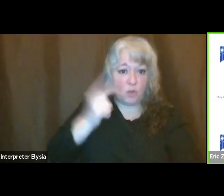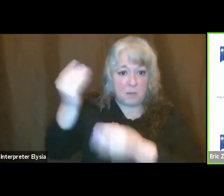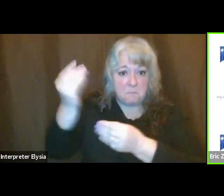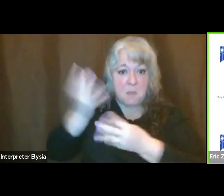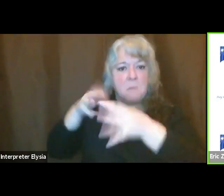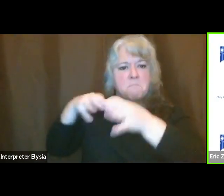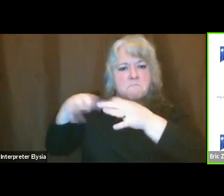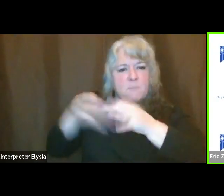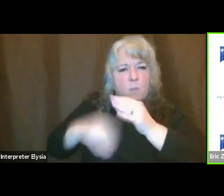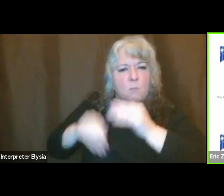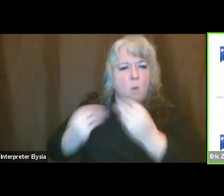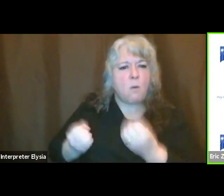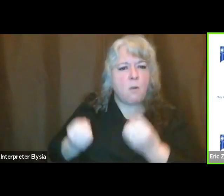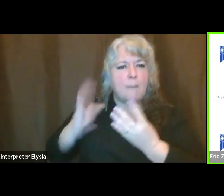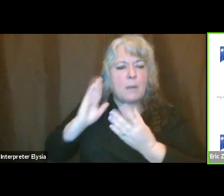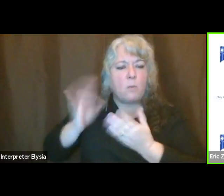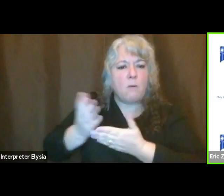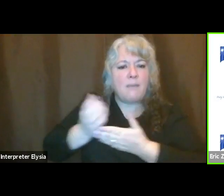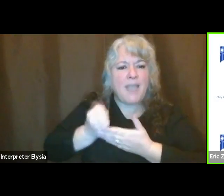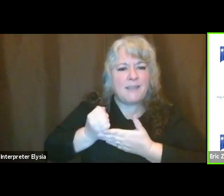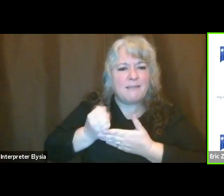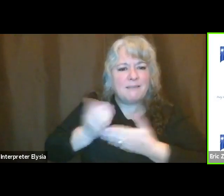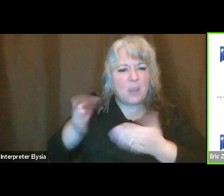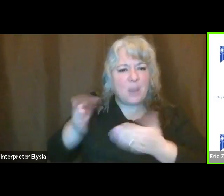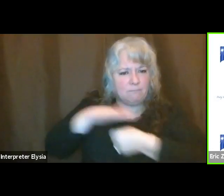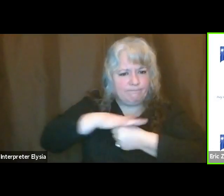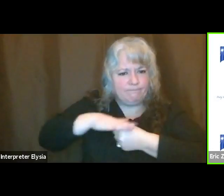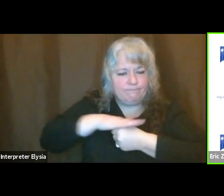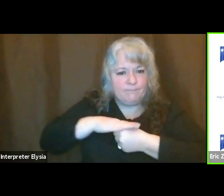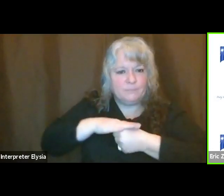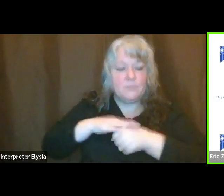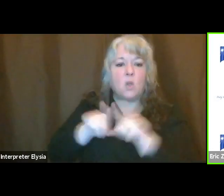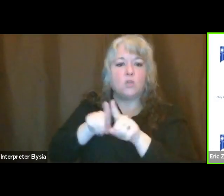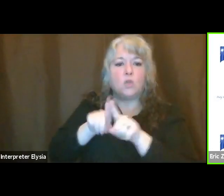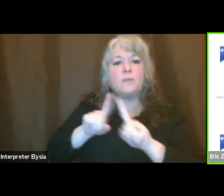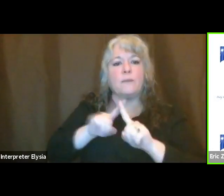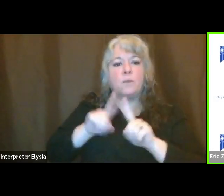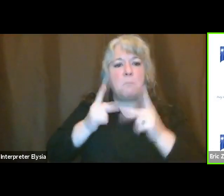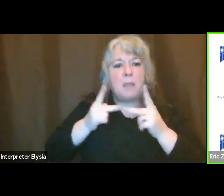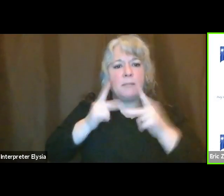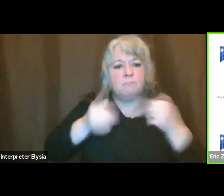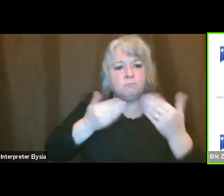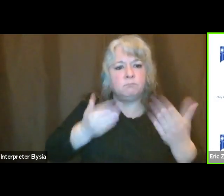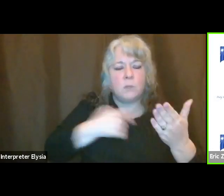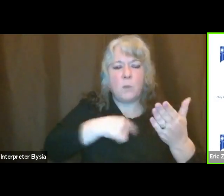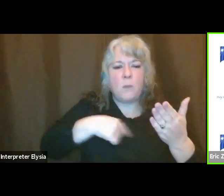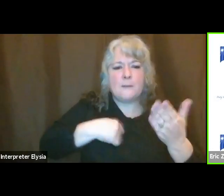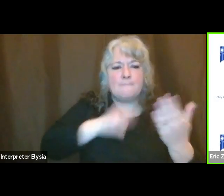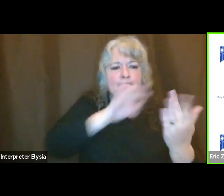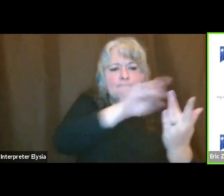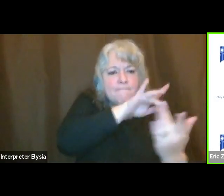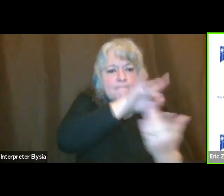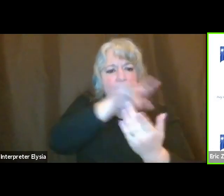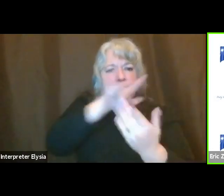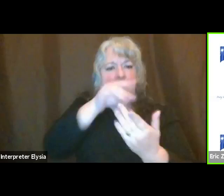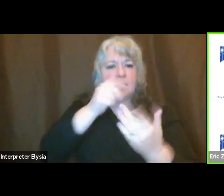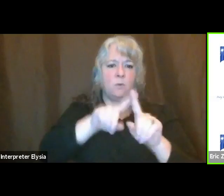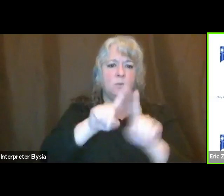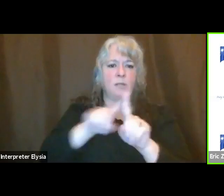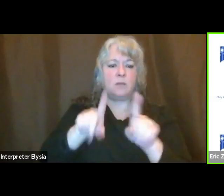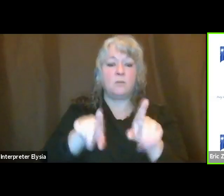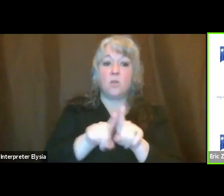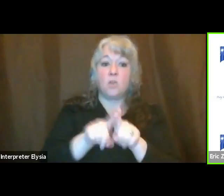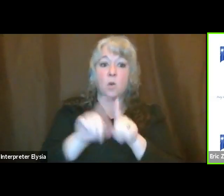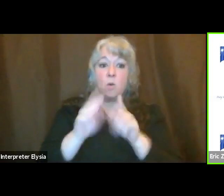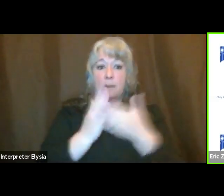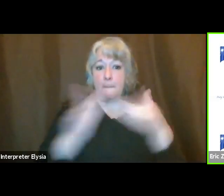to have in our community, about providers. We're working a couple different channels here. We're talking with some of the major providers